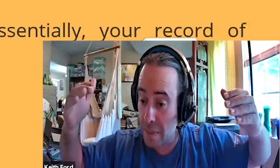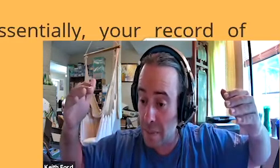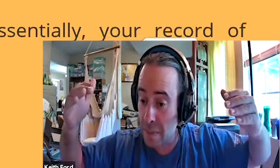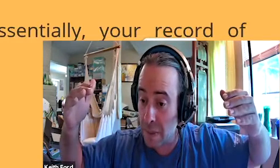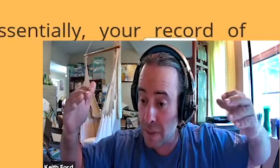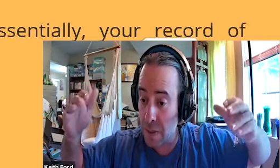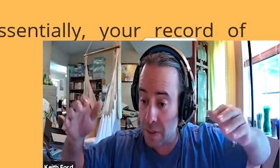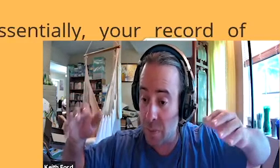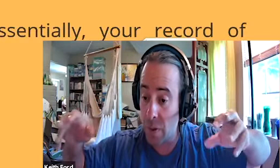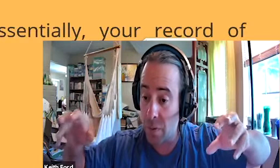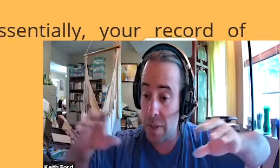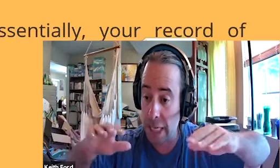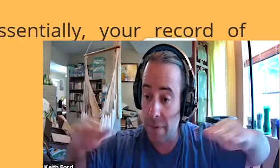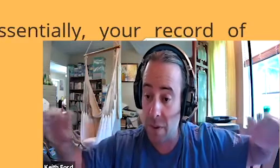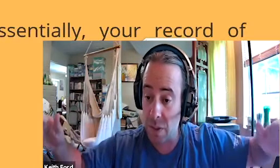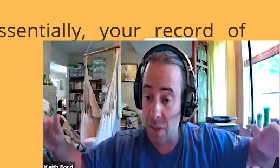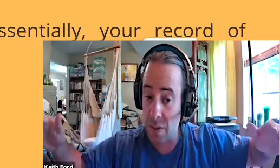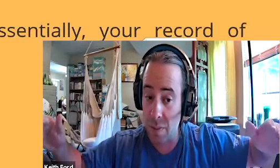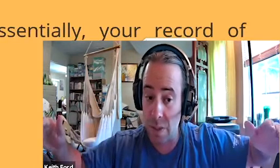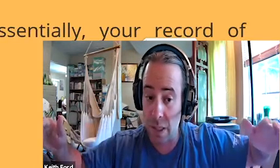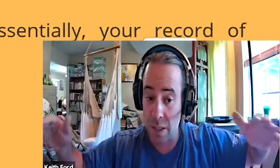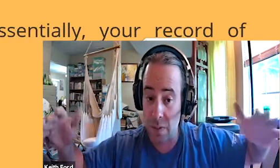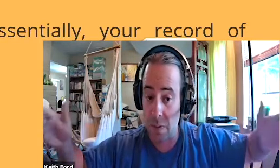it. And so it is important for us to have those